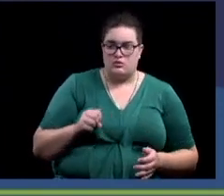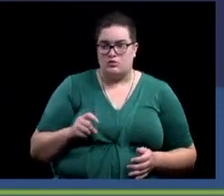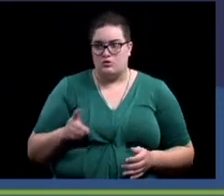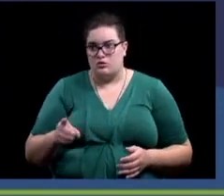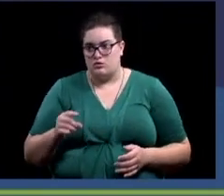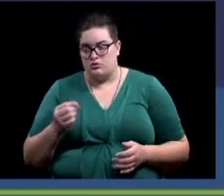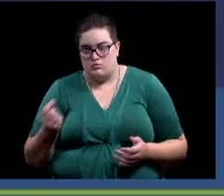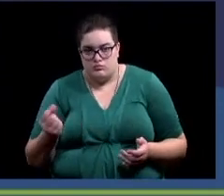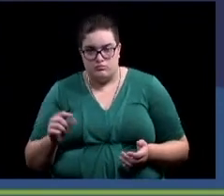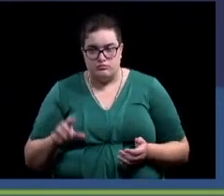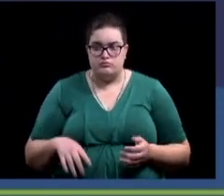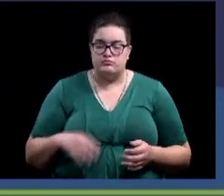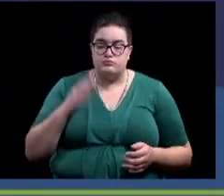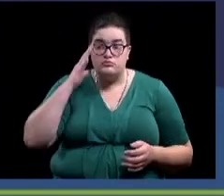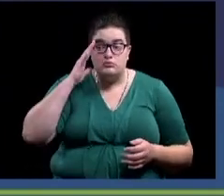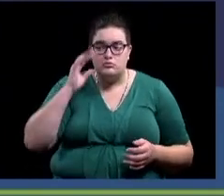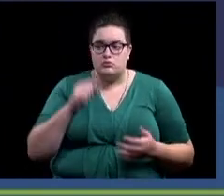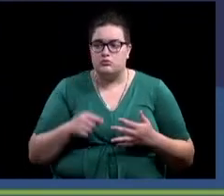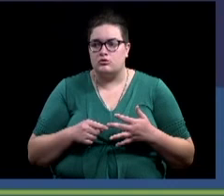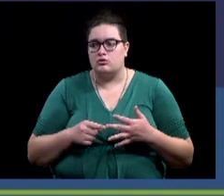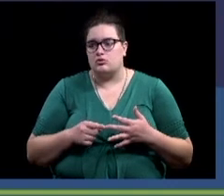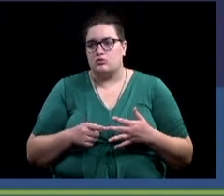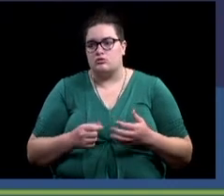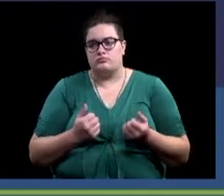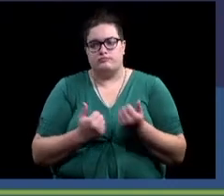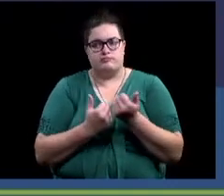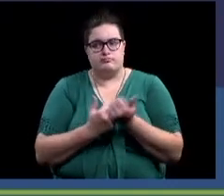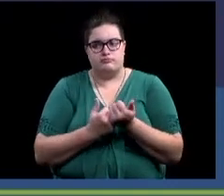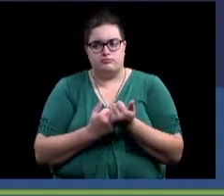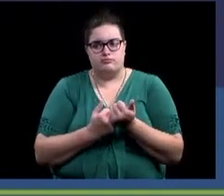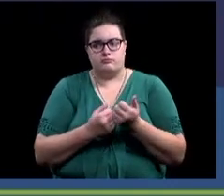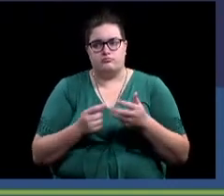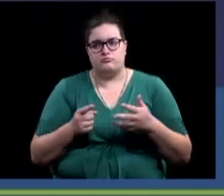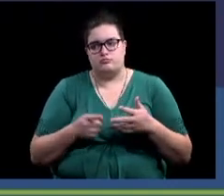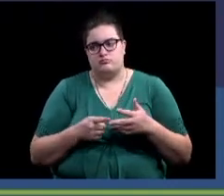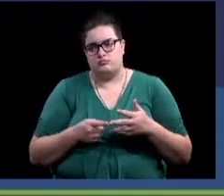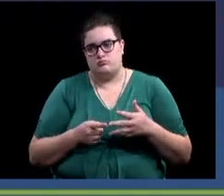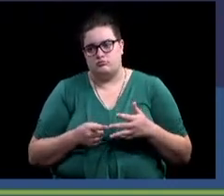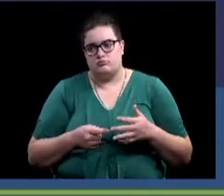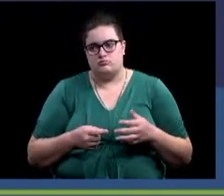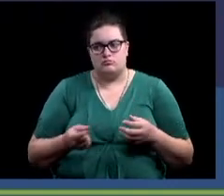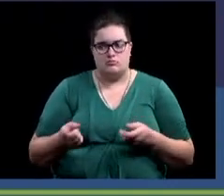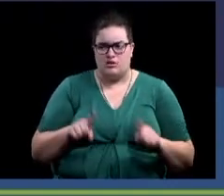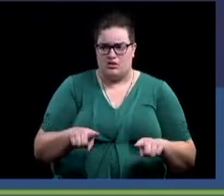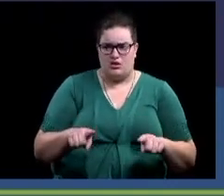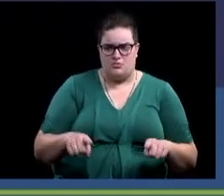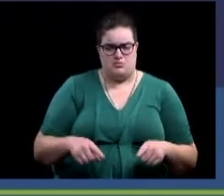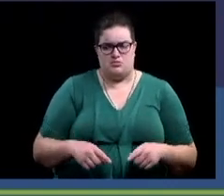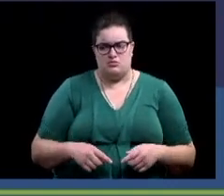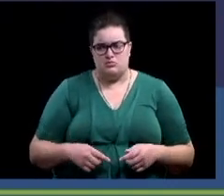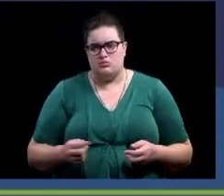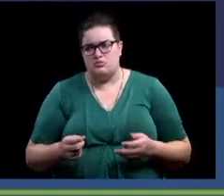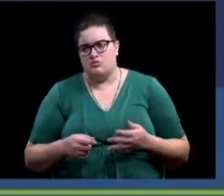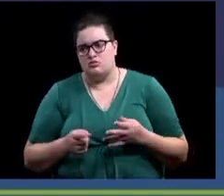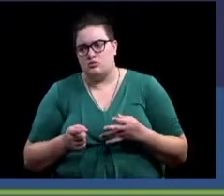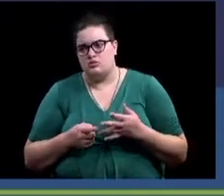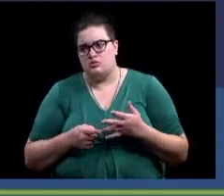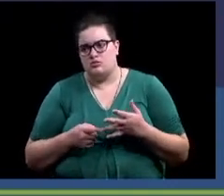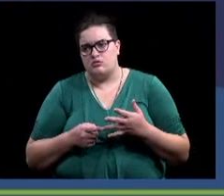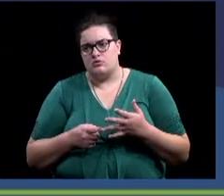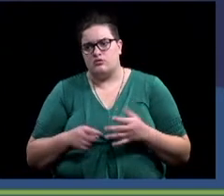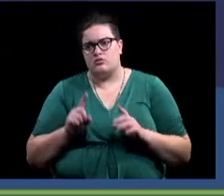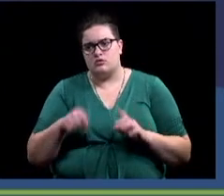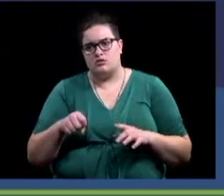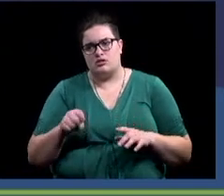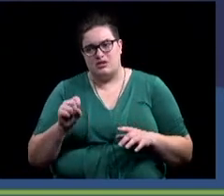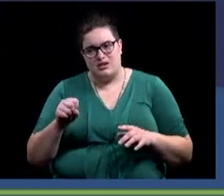the alleged conduct or action did not occur. It could be exonerated, which means that the action complained of occurred. However, the conduct